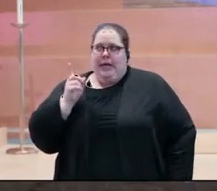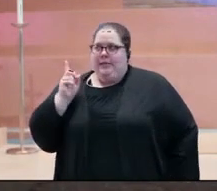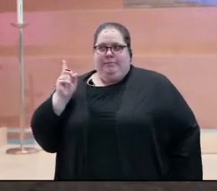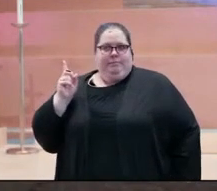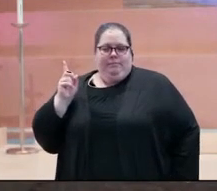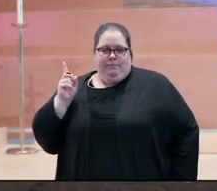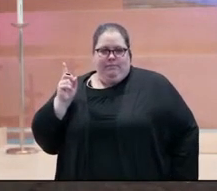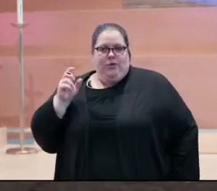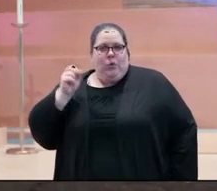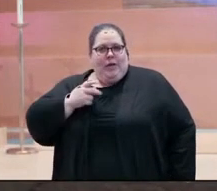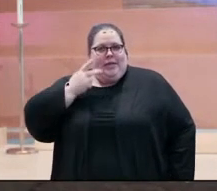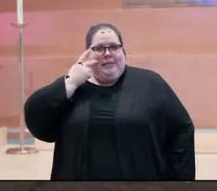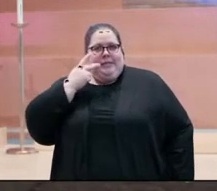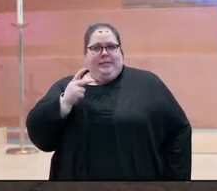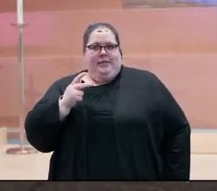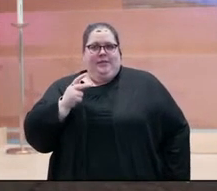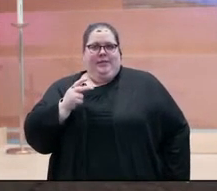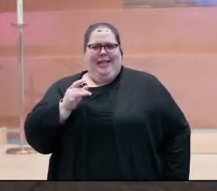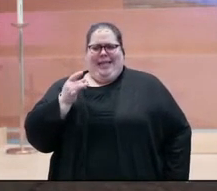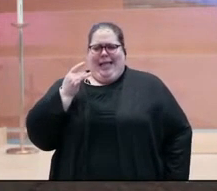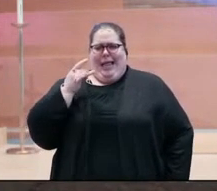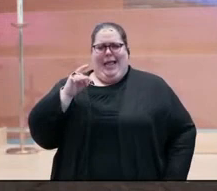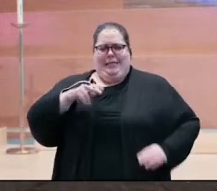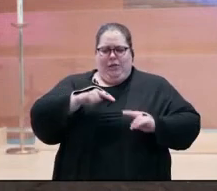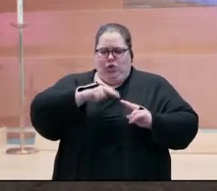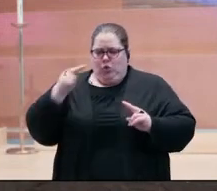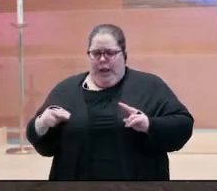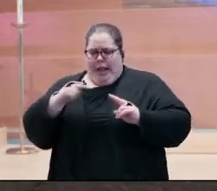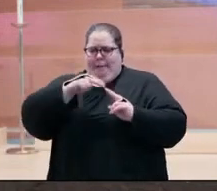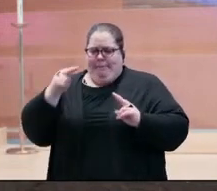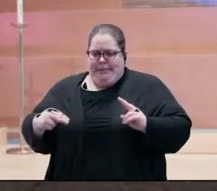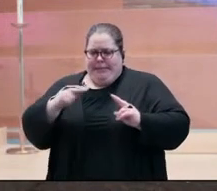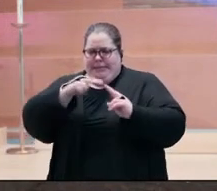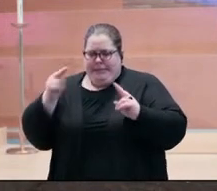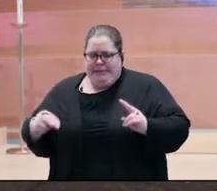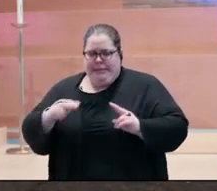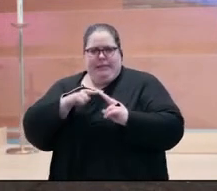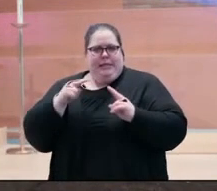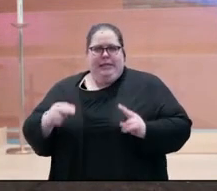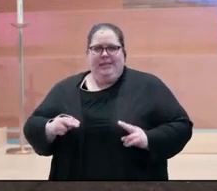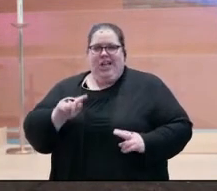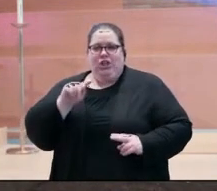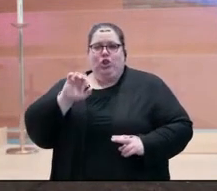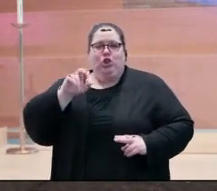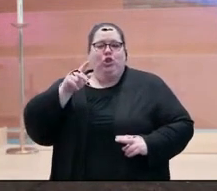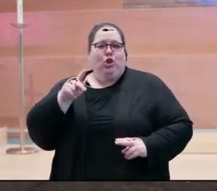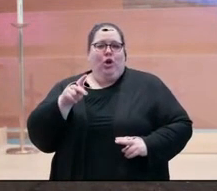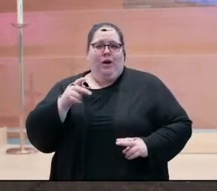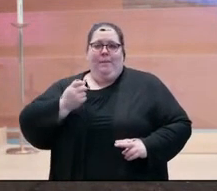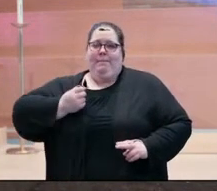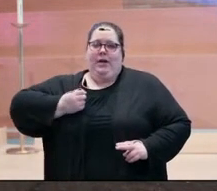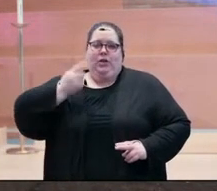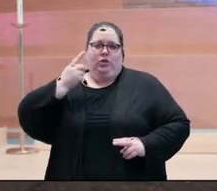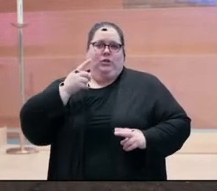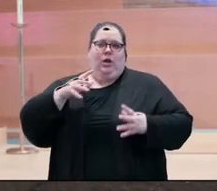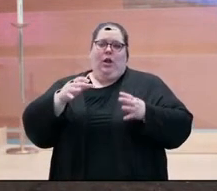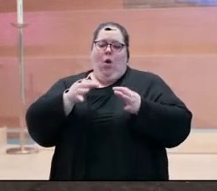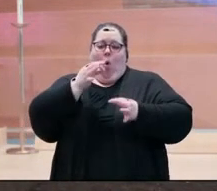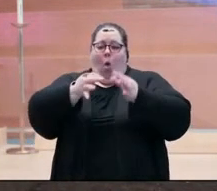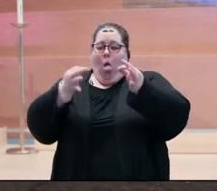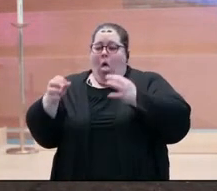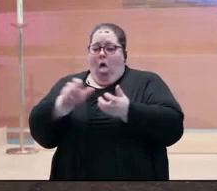was about, you can see about 18 different straps and millions of bungee cords and a tarp that was shredded before we hit Rochester.